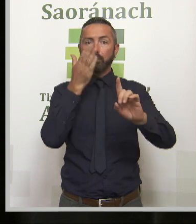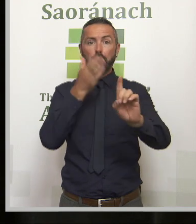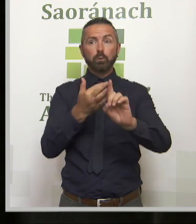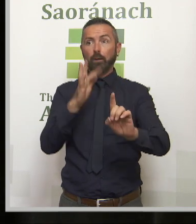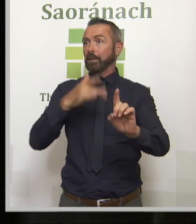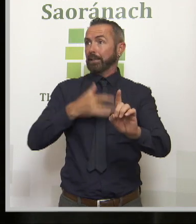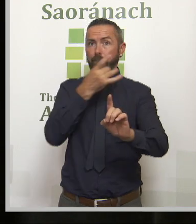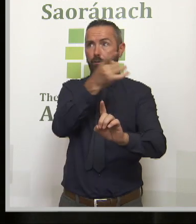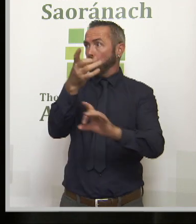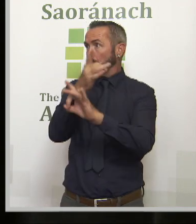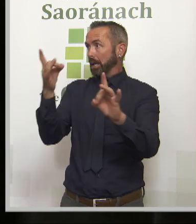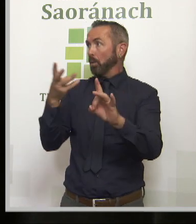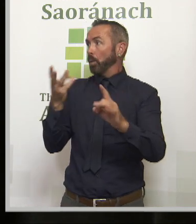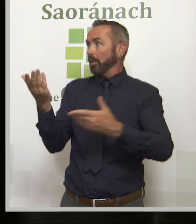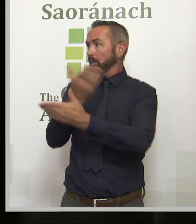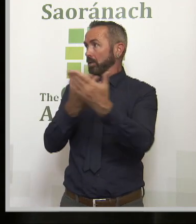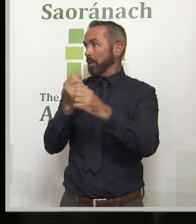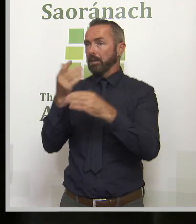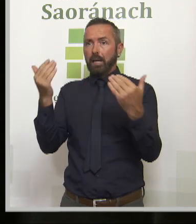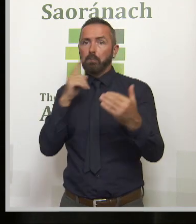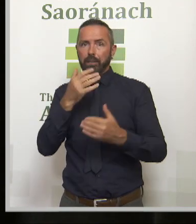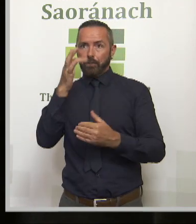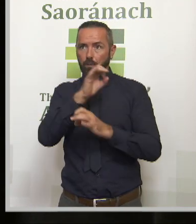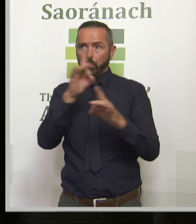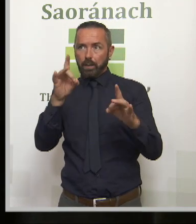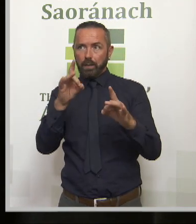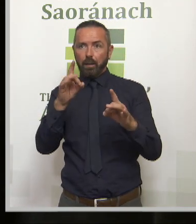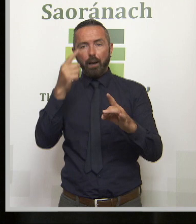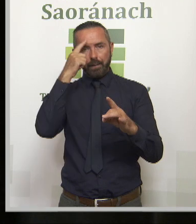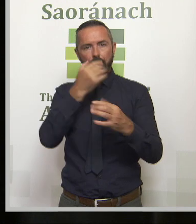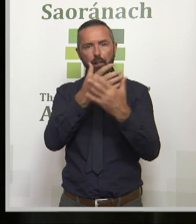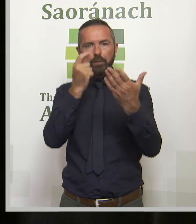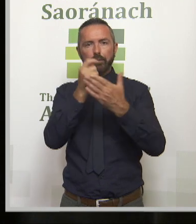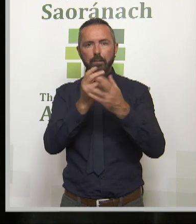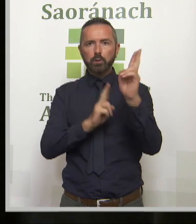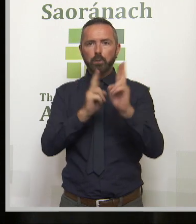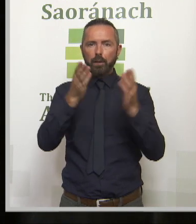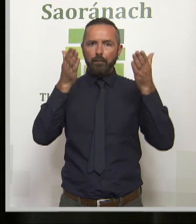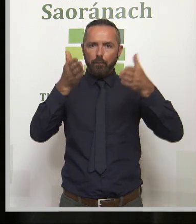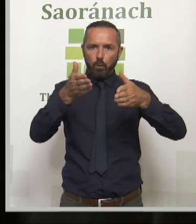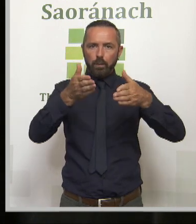this, and we'll have a conversation about it now, we'd like that a good bit of our time would be spent and would be